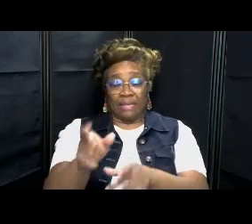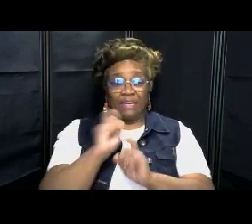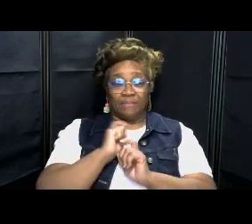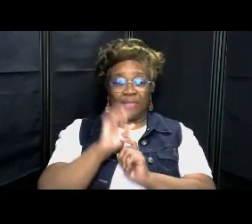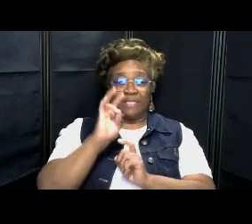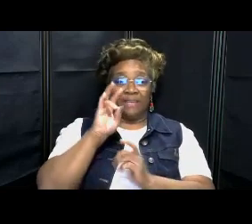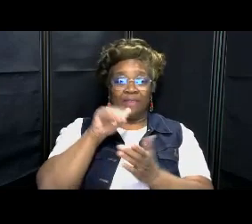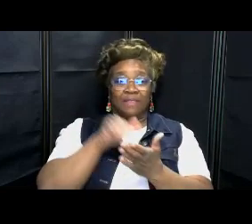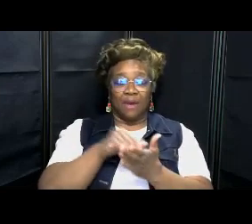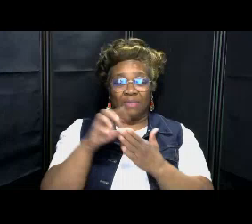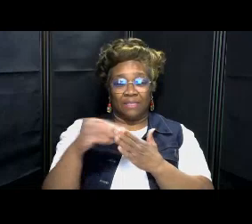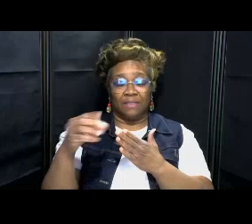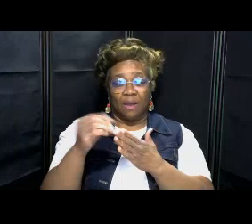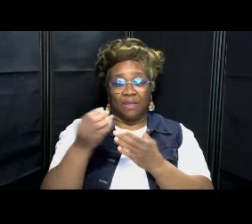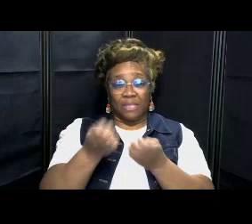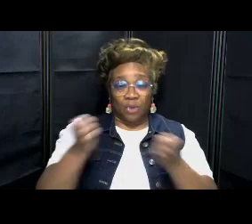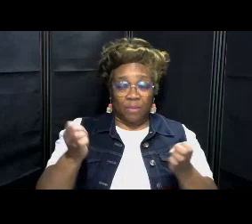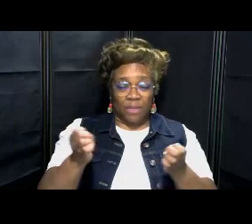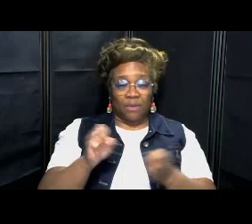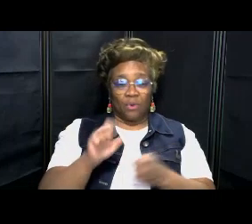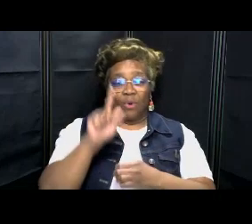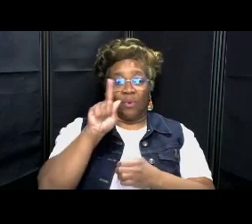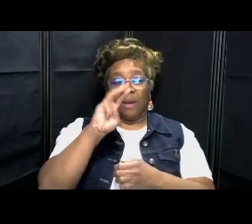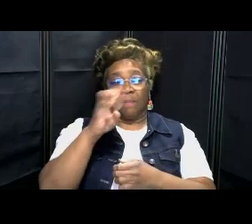million rig. So if it was easy,